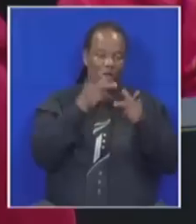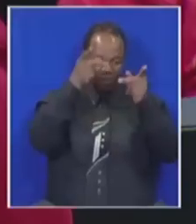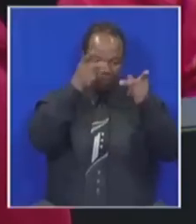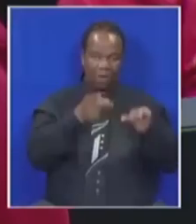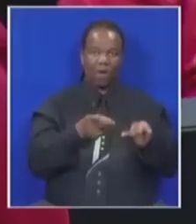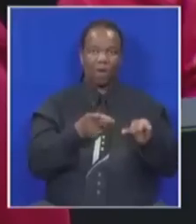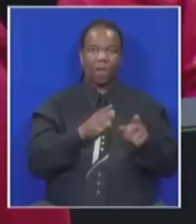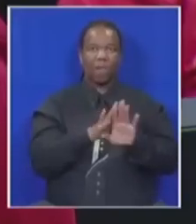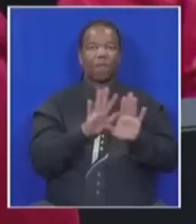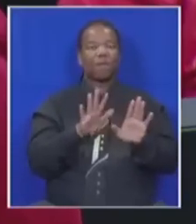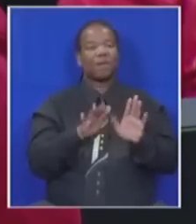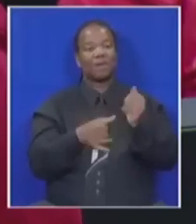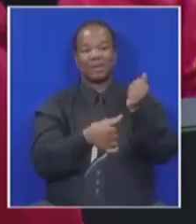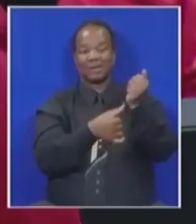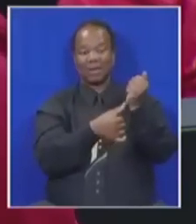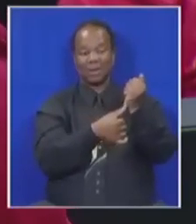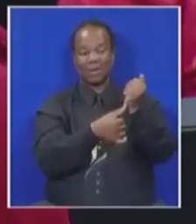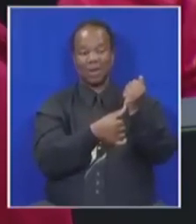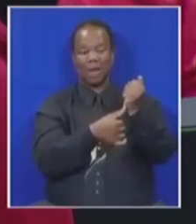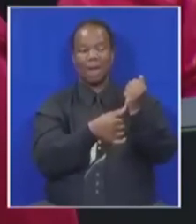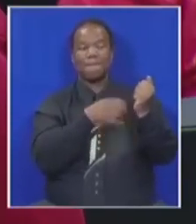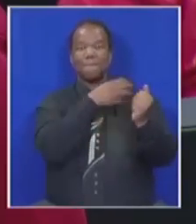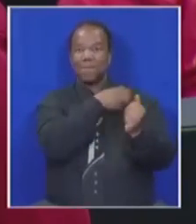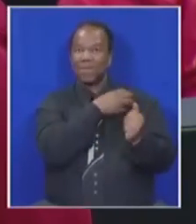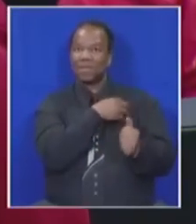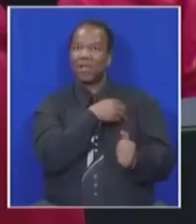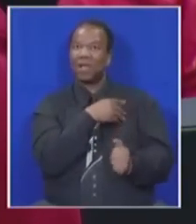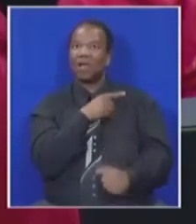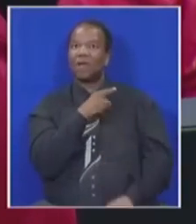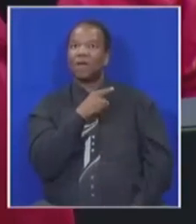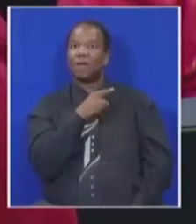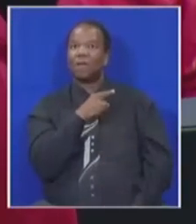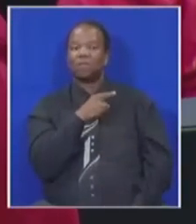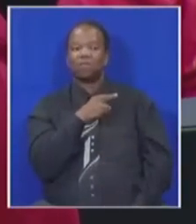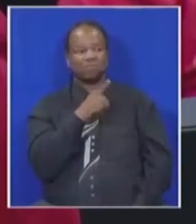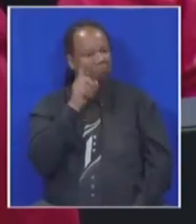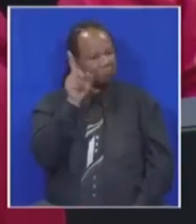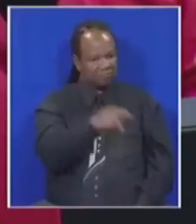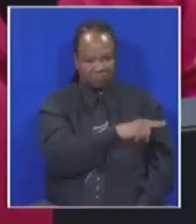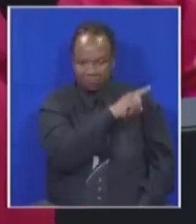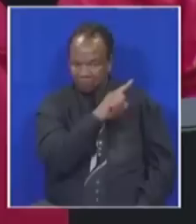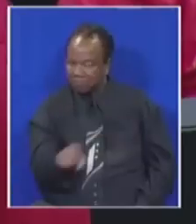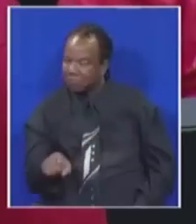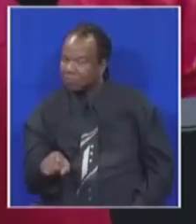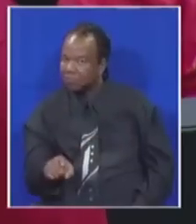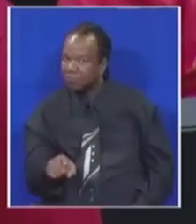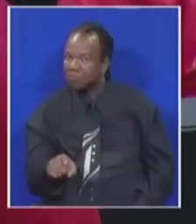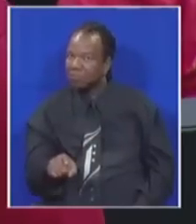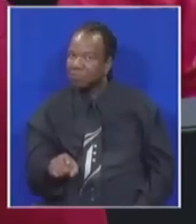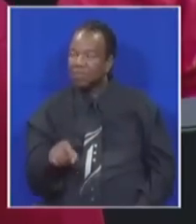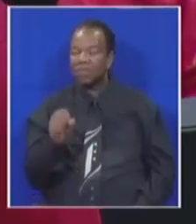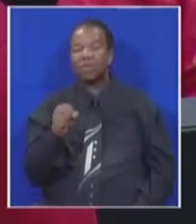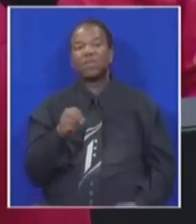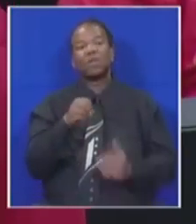is that the Deputy Minister is Honorable wrong, Ndlozi. is out of order, Honorable and there is a Ndlozi. motion on